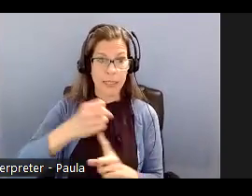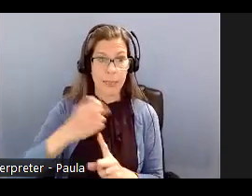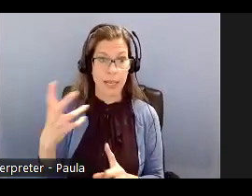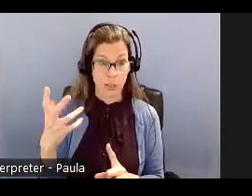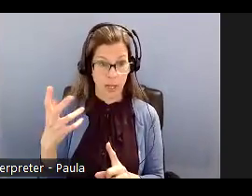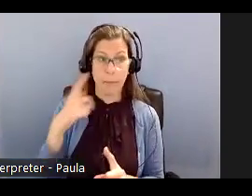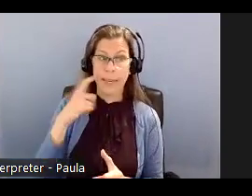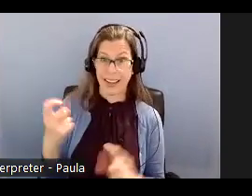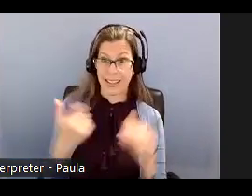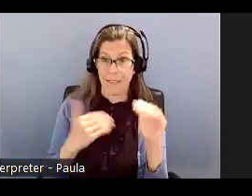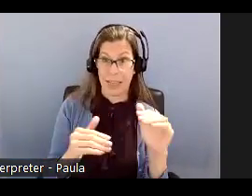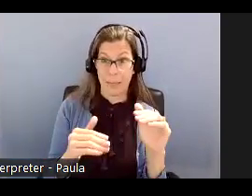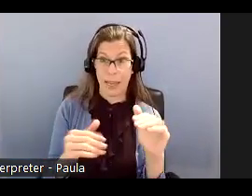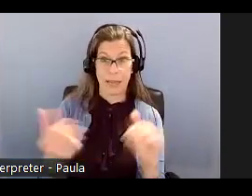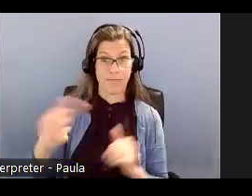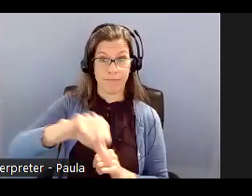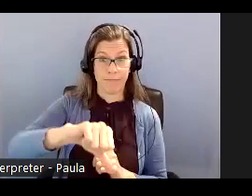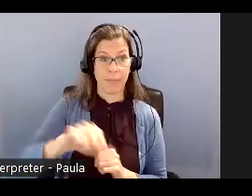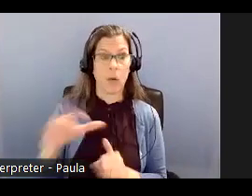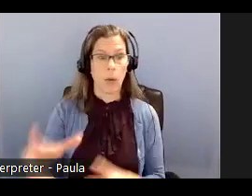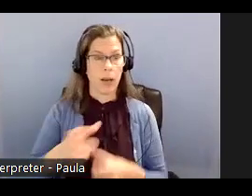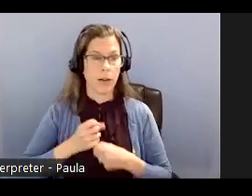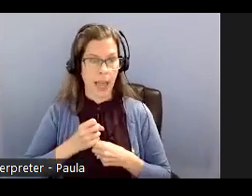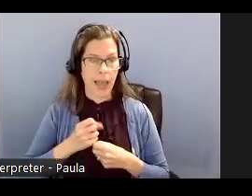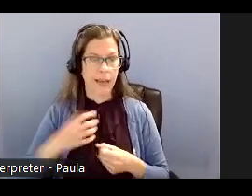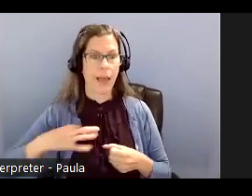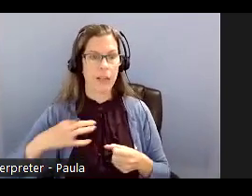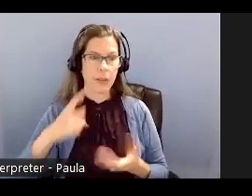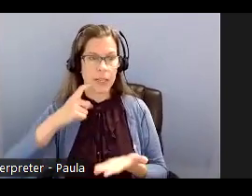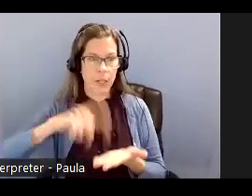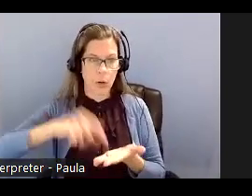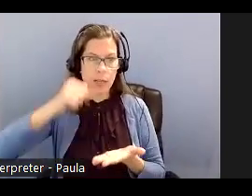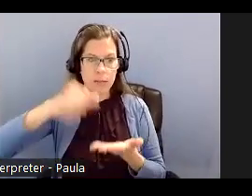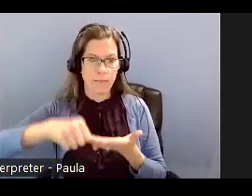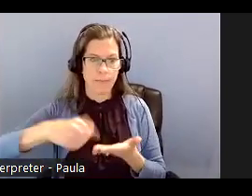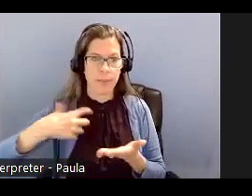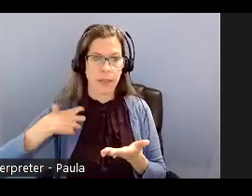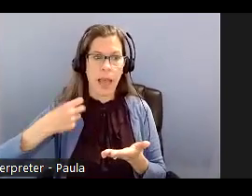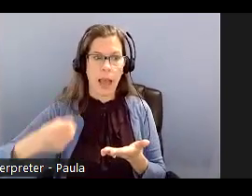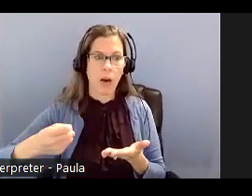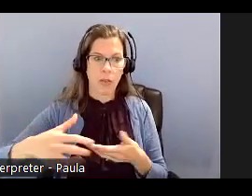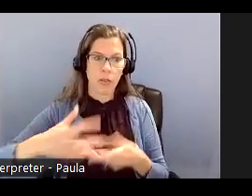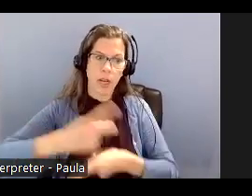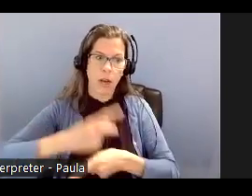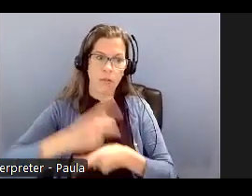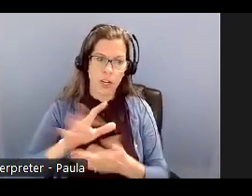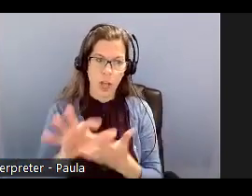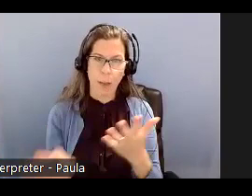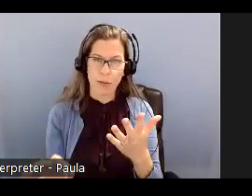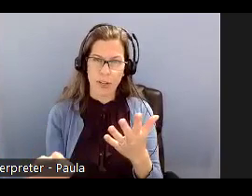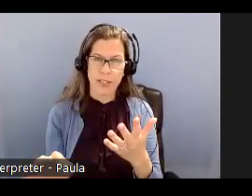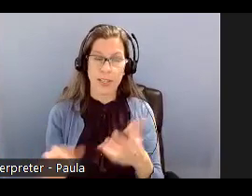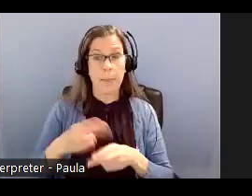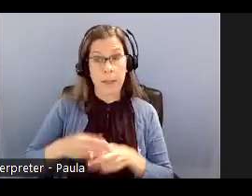to the enrollment limit will receive an eligibility notice of health coverage options. As I